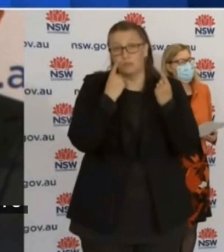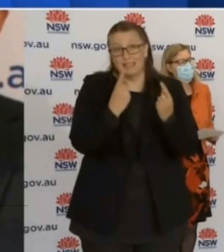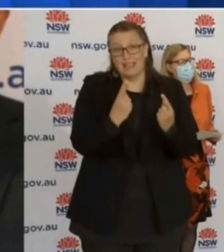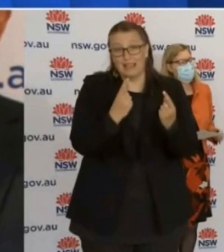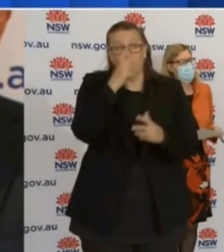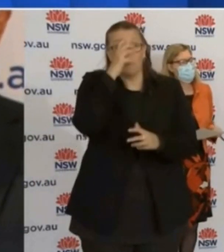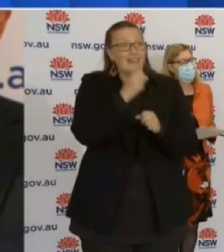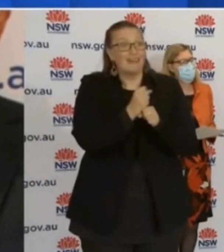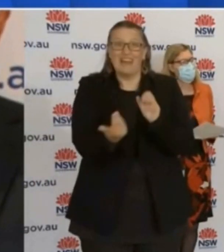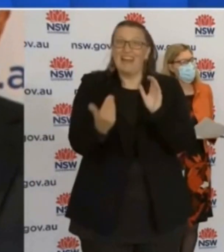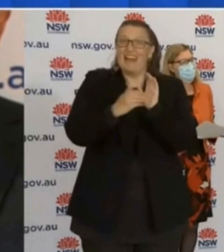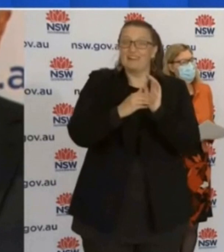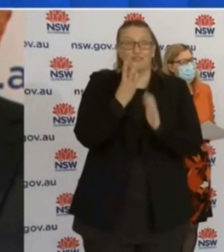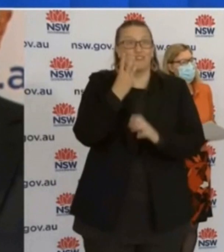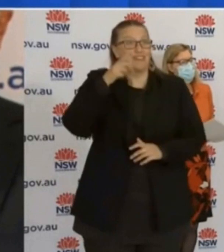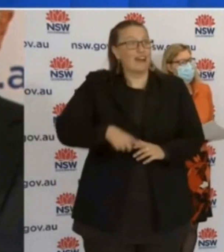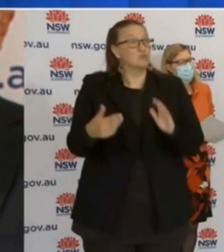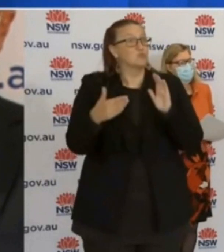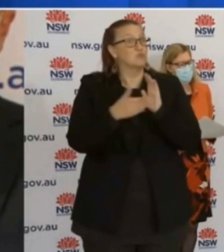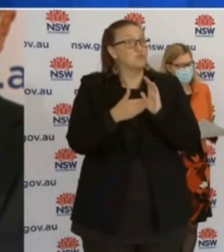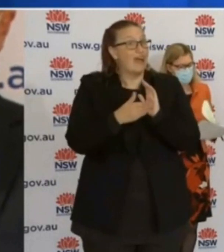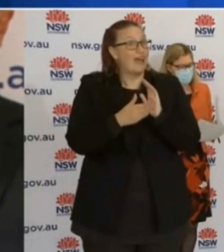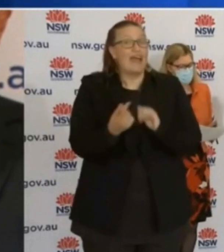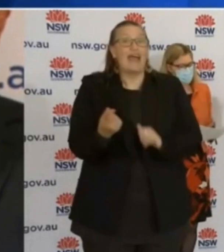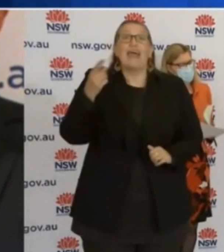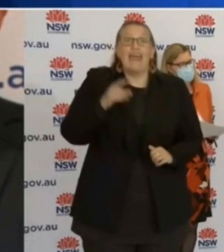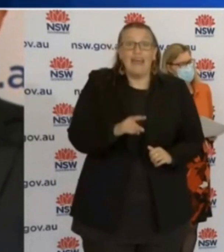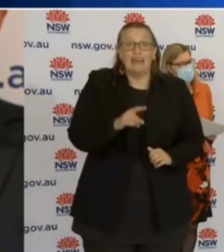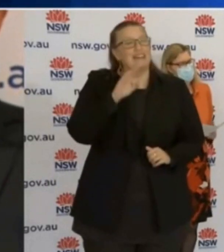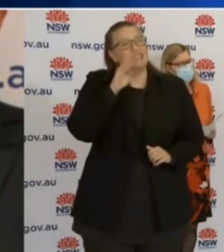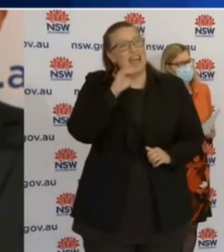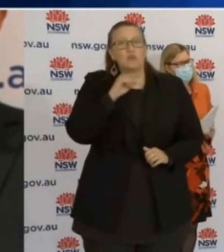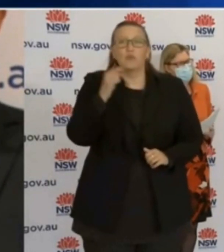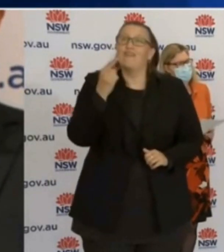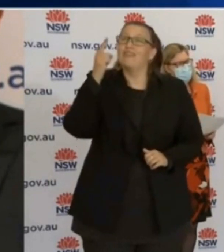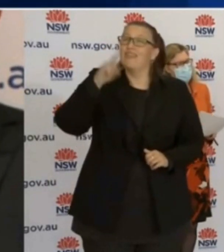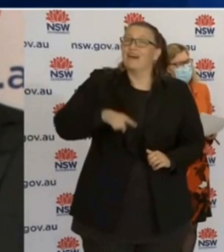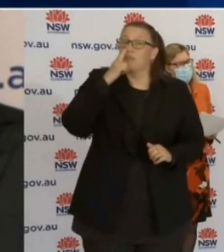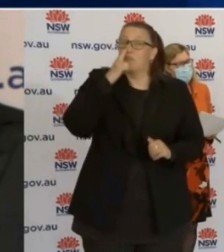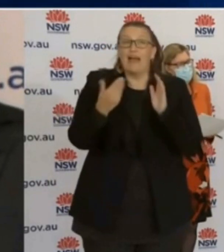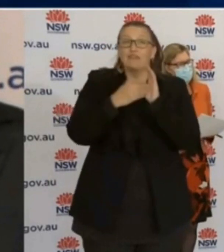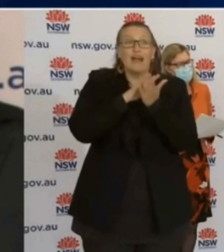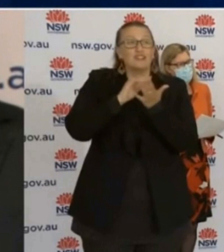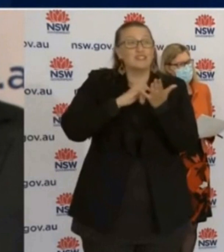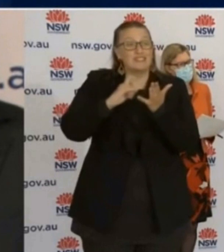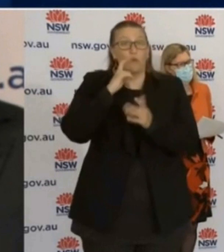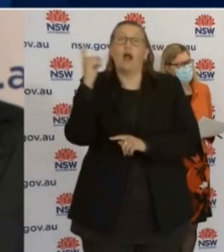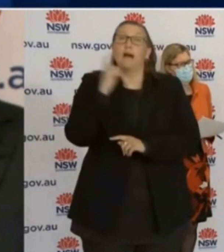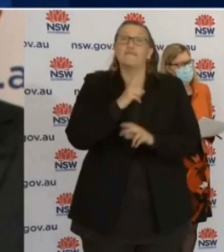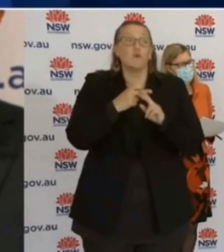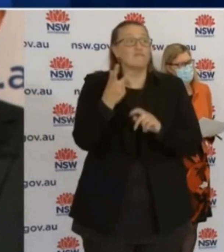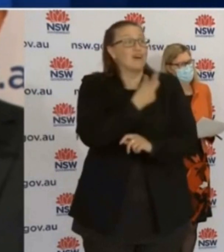11,000 HSC students who've already booked for their vaccines, and can I encourage all those others who haven't to please do so. It's